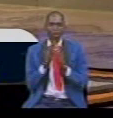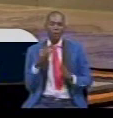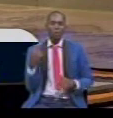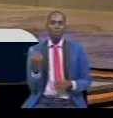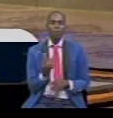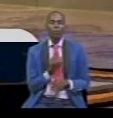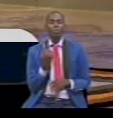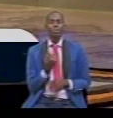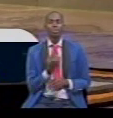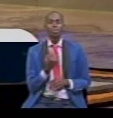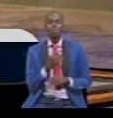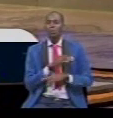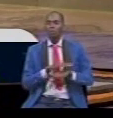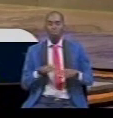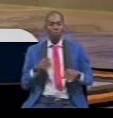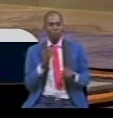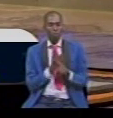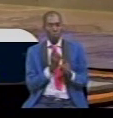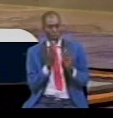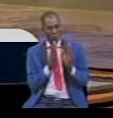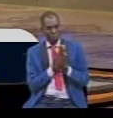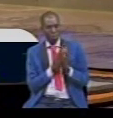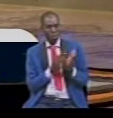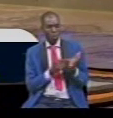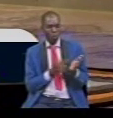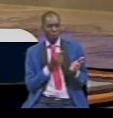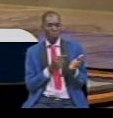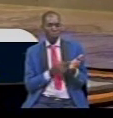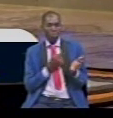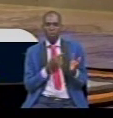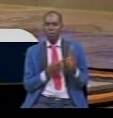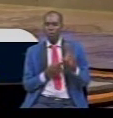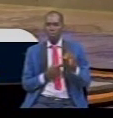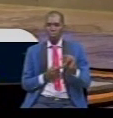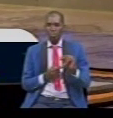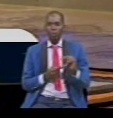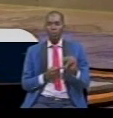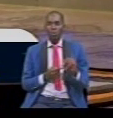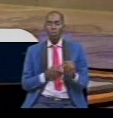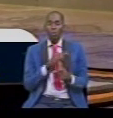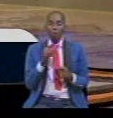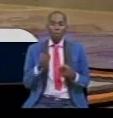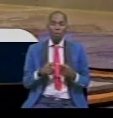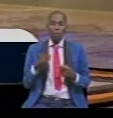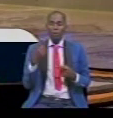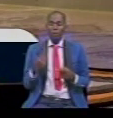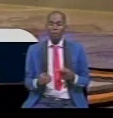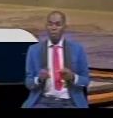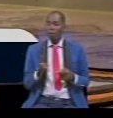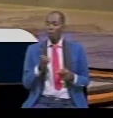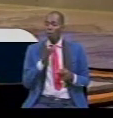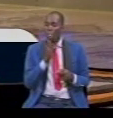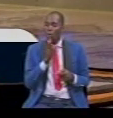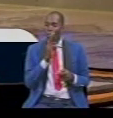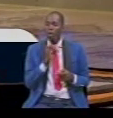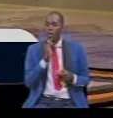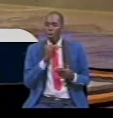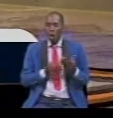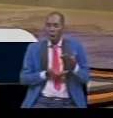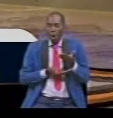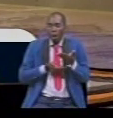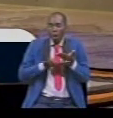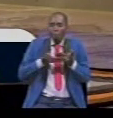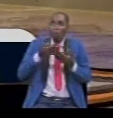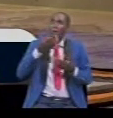always. Don't just pray occasionally. When the water is almost drowning you,